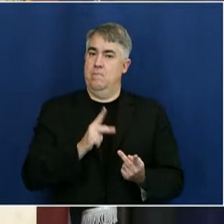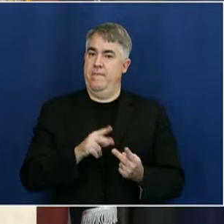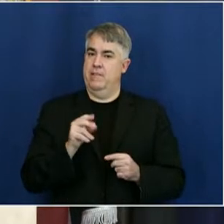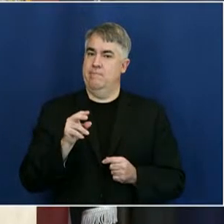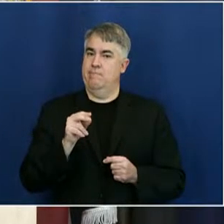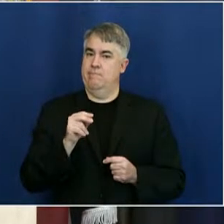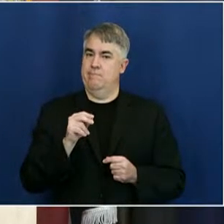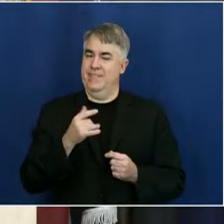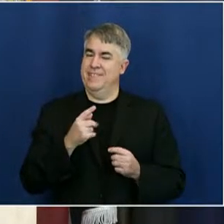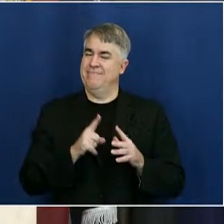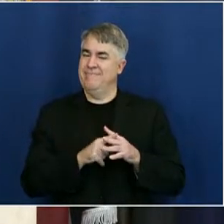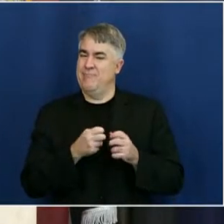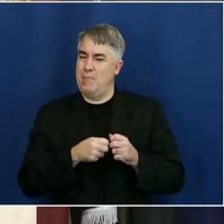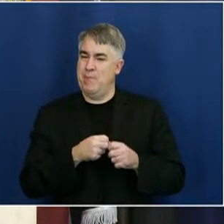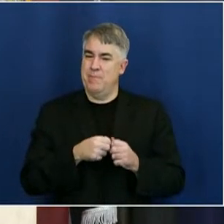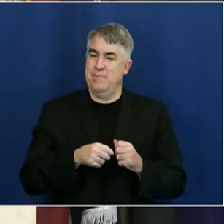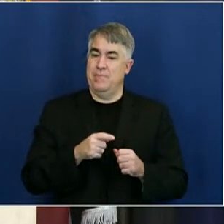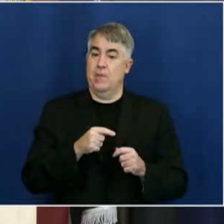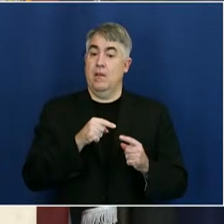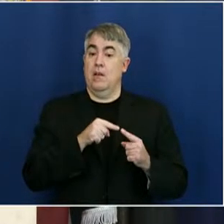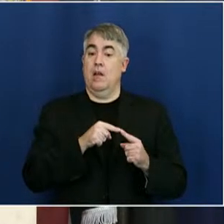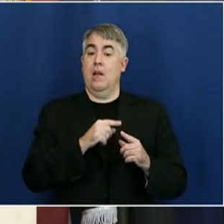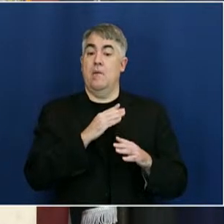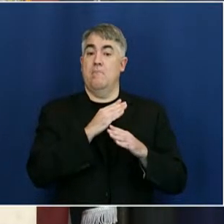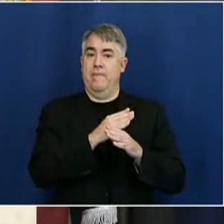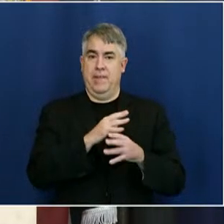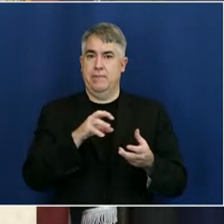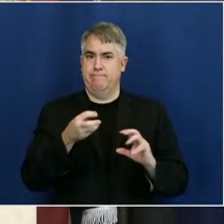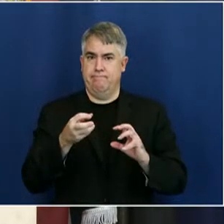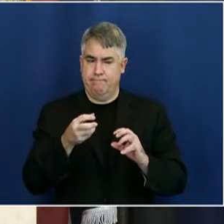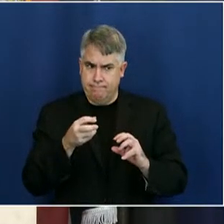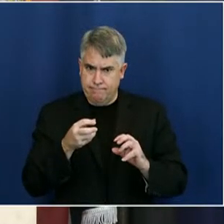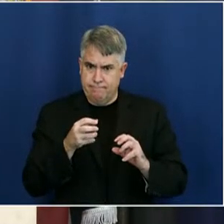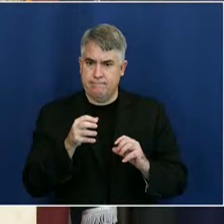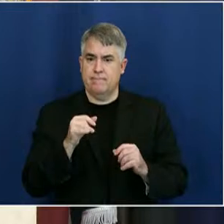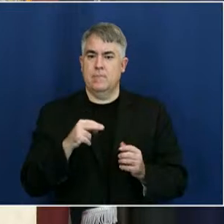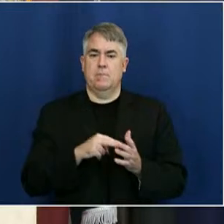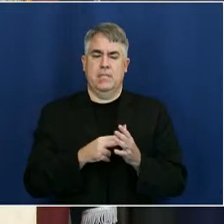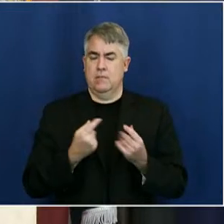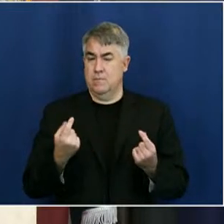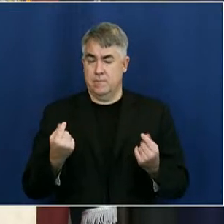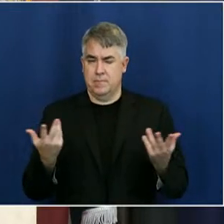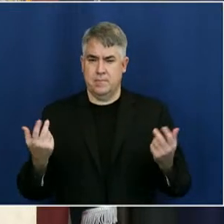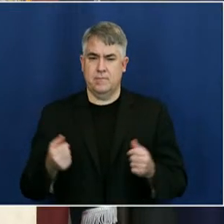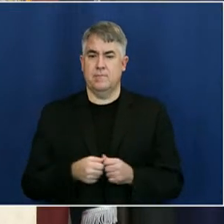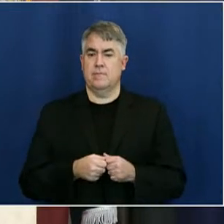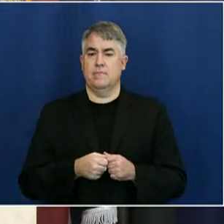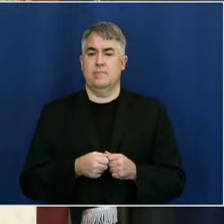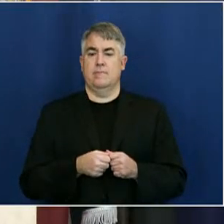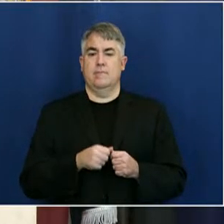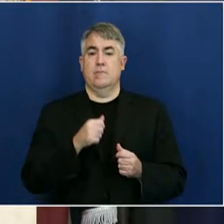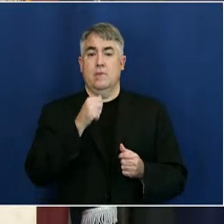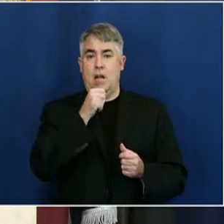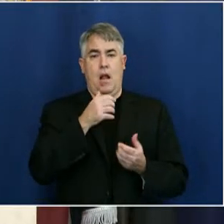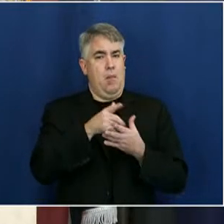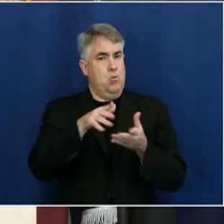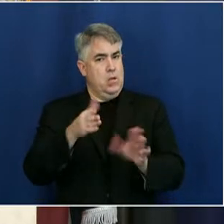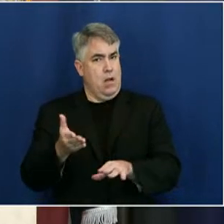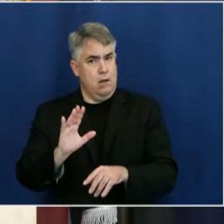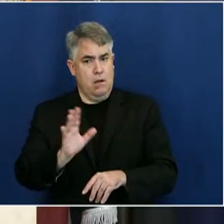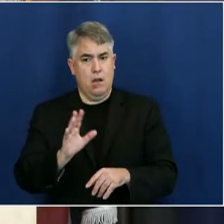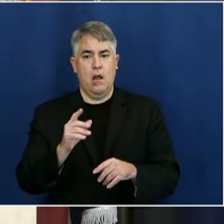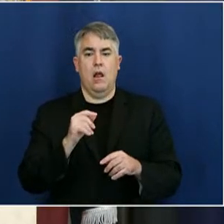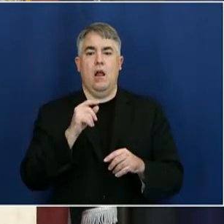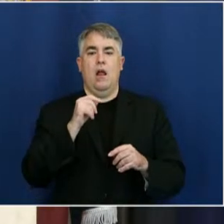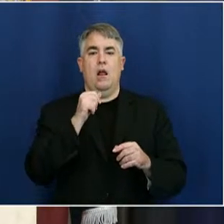preventing bad outcomes from COVID, that is death and hospitalization. But a very small percentage of individuals we would